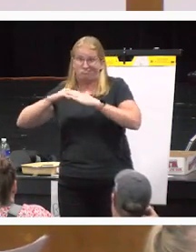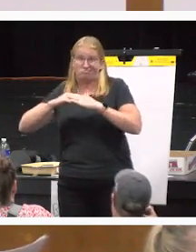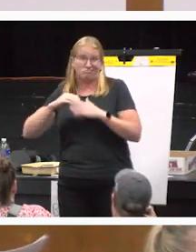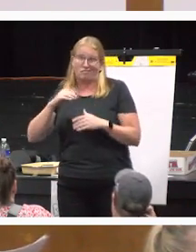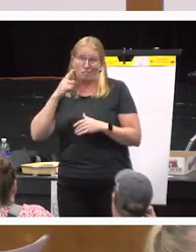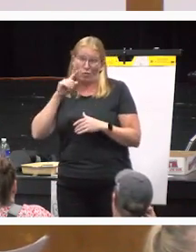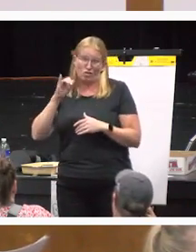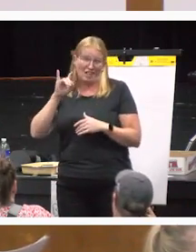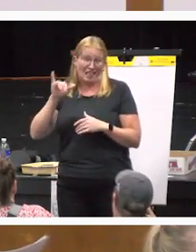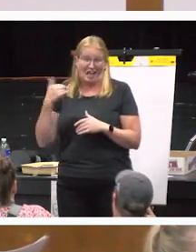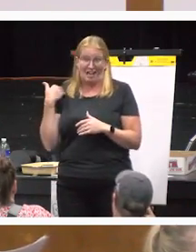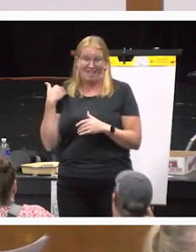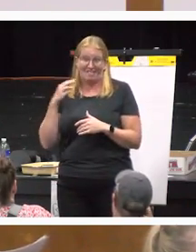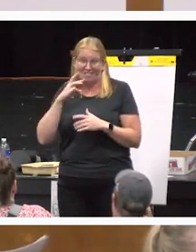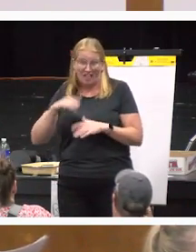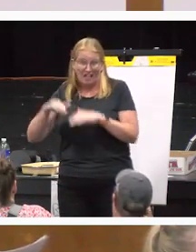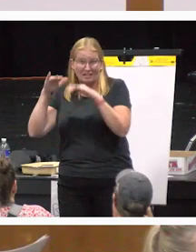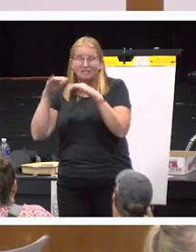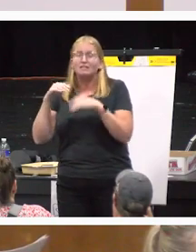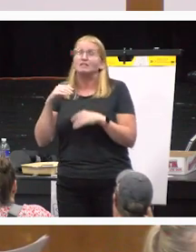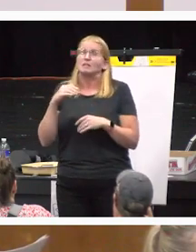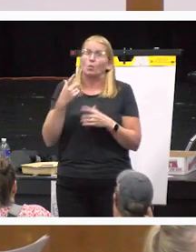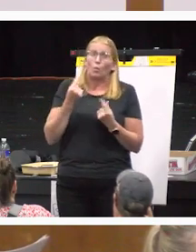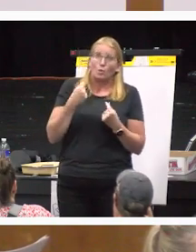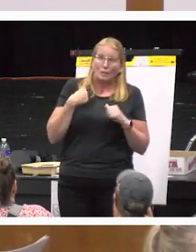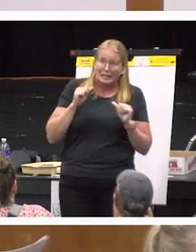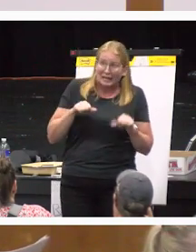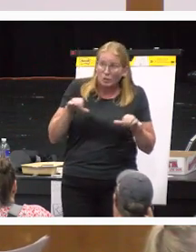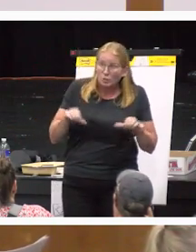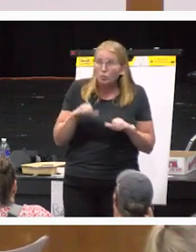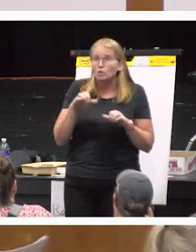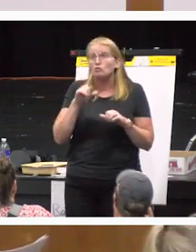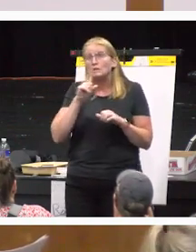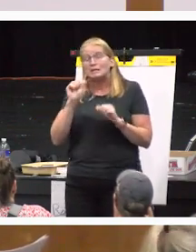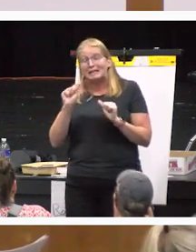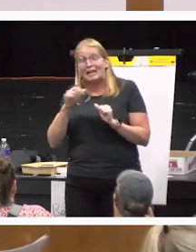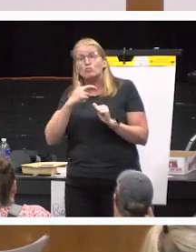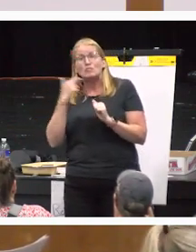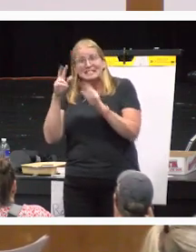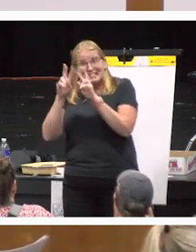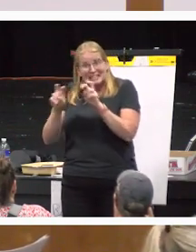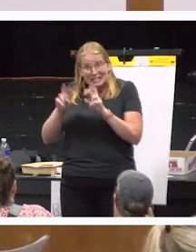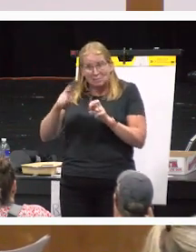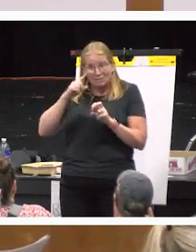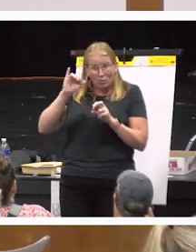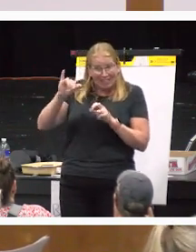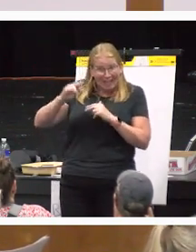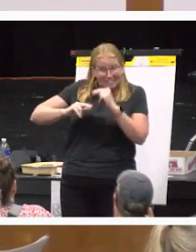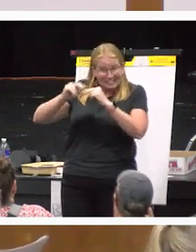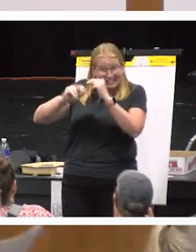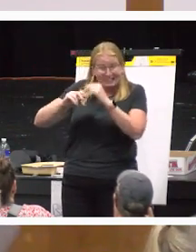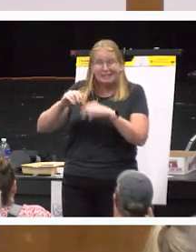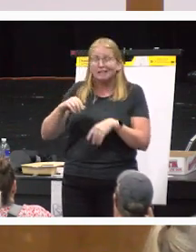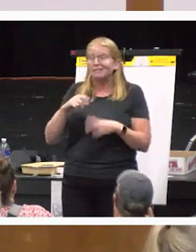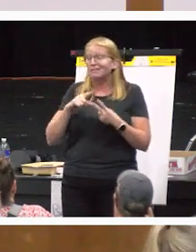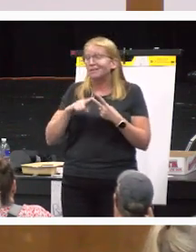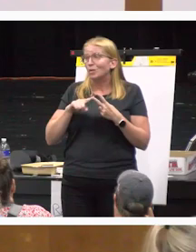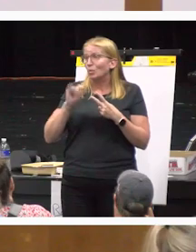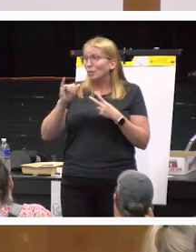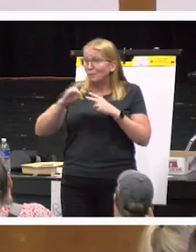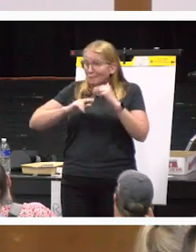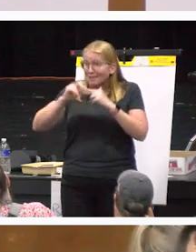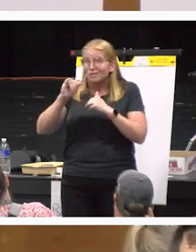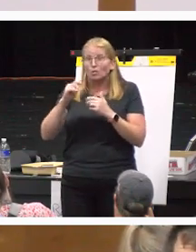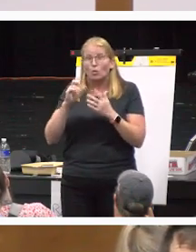flooding. Immediate actions could include conducting a risk assessment of the facility, building or revising